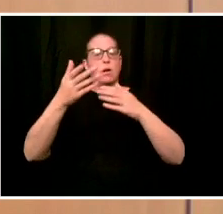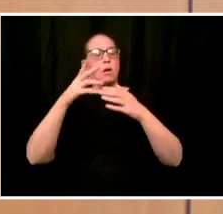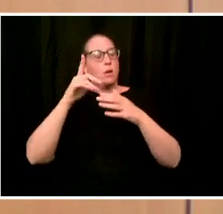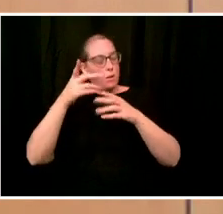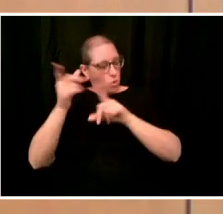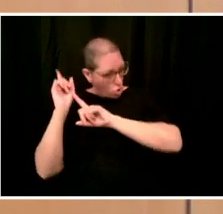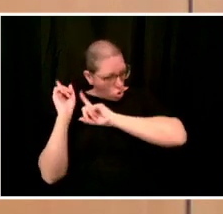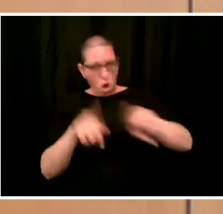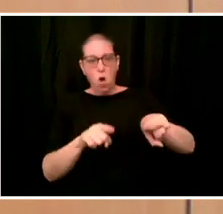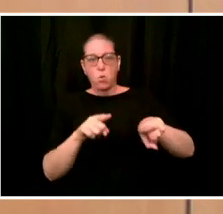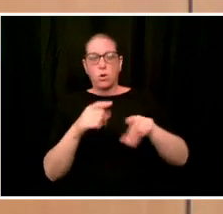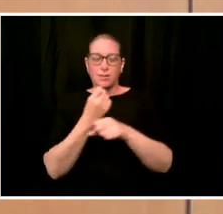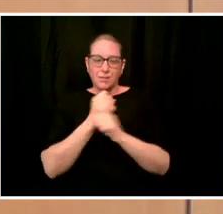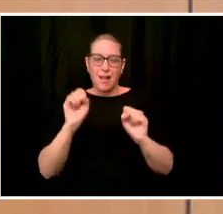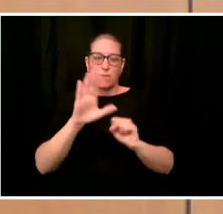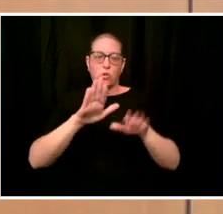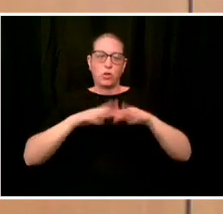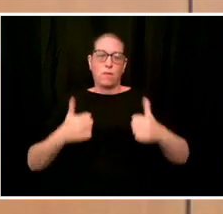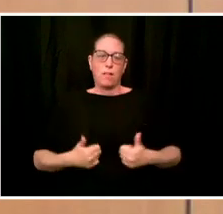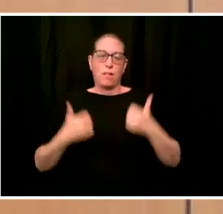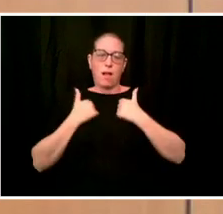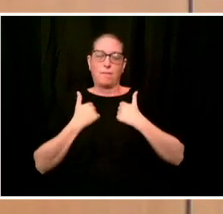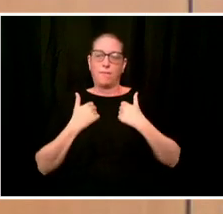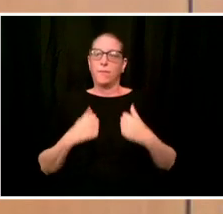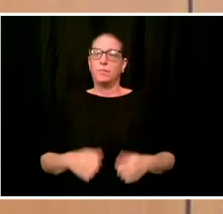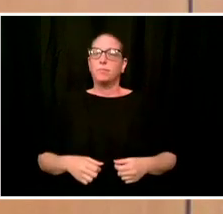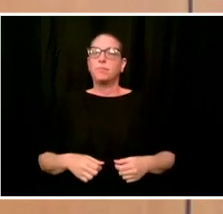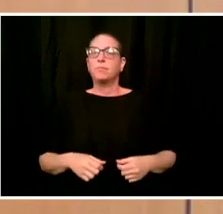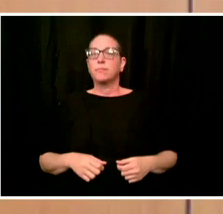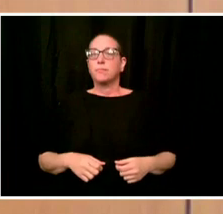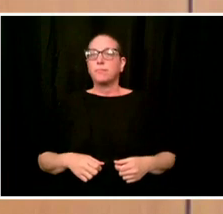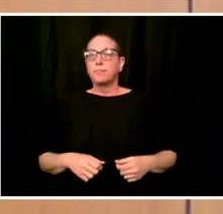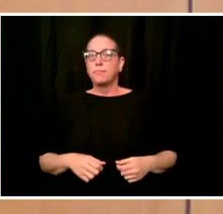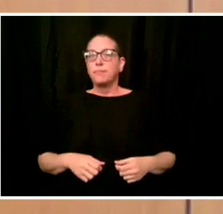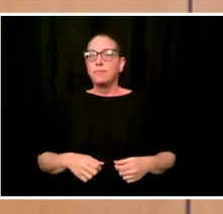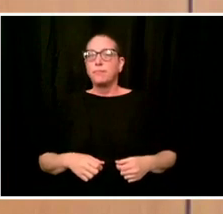if they have concerns about possible pediatric